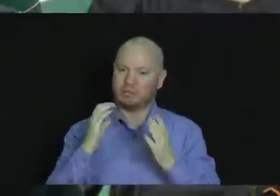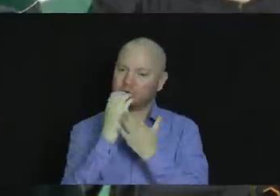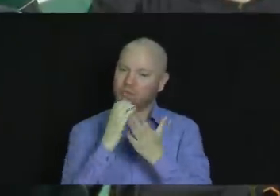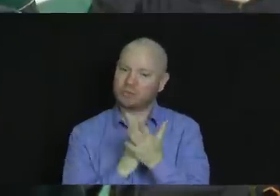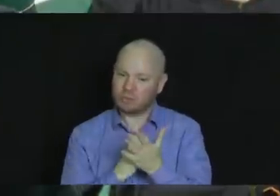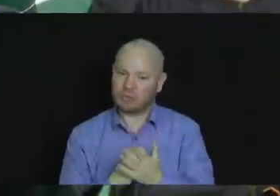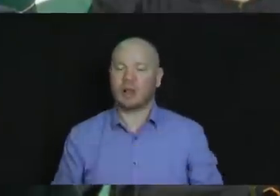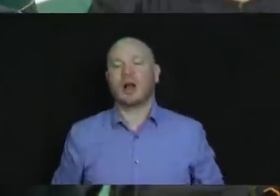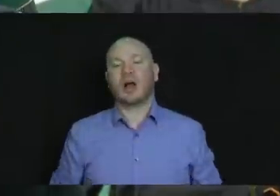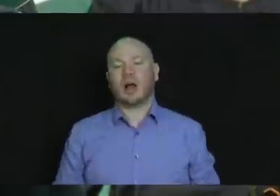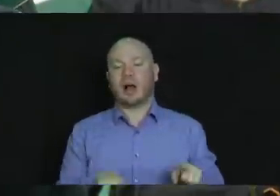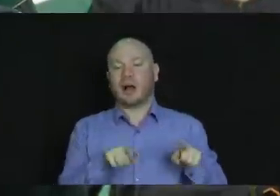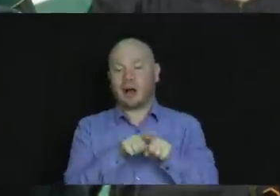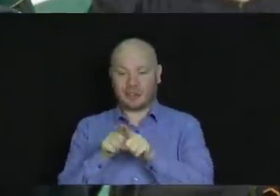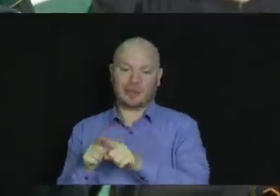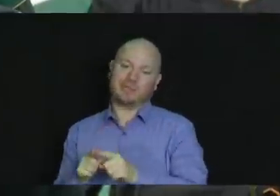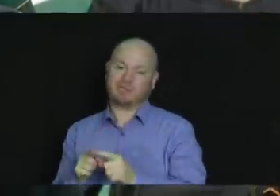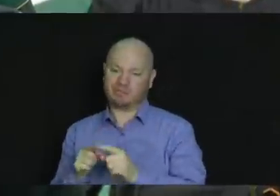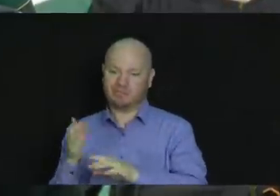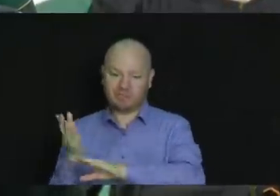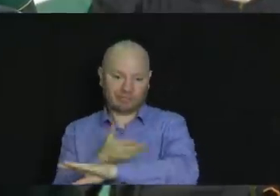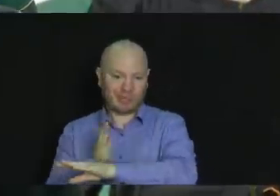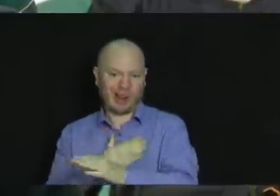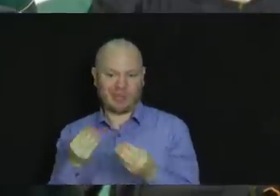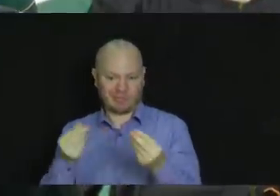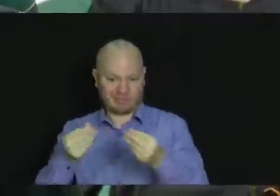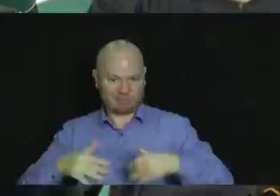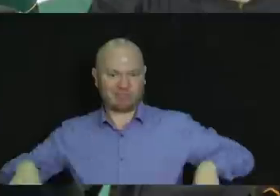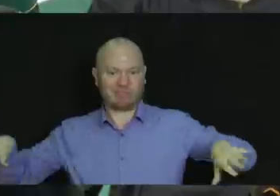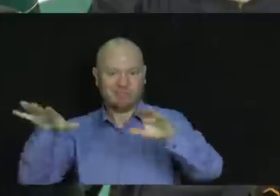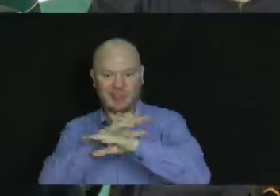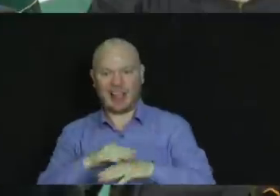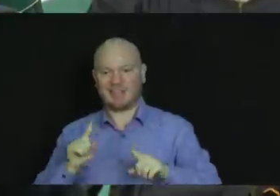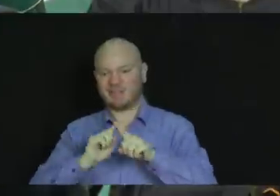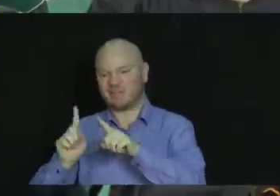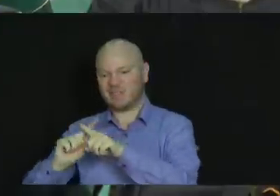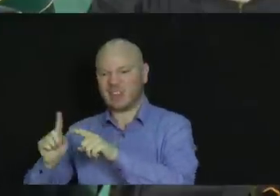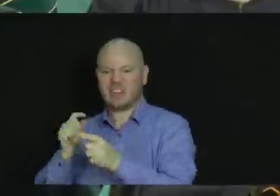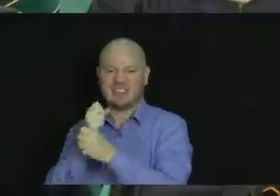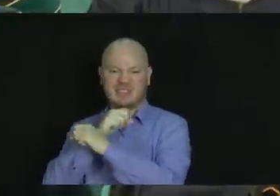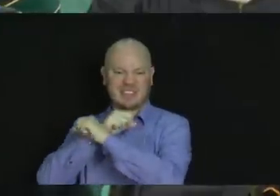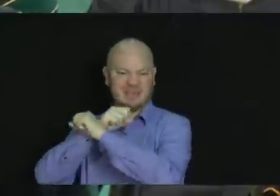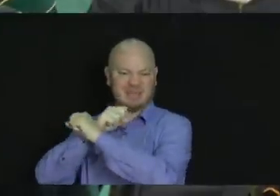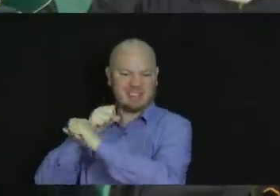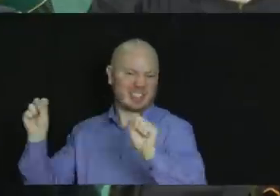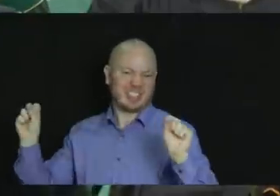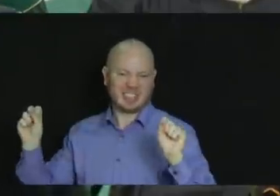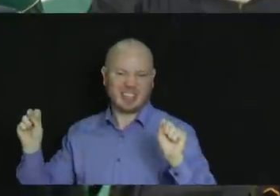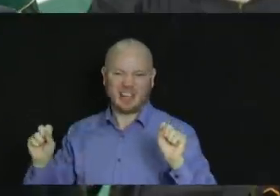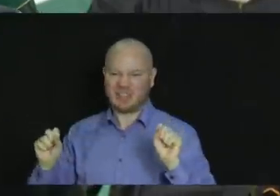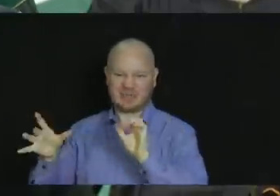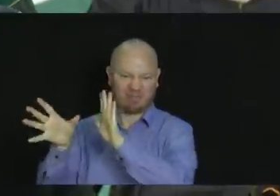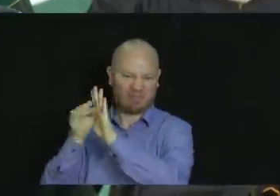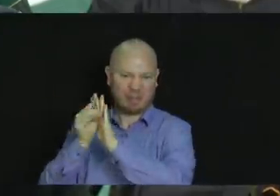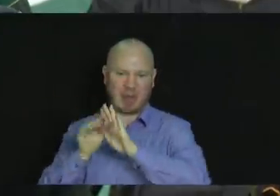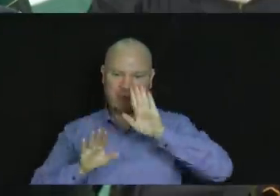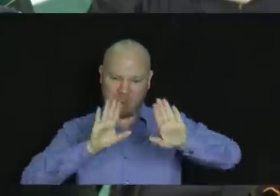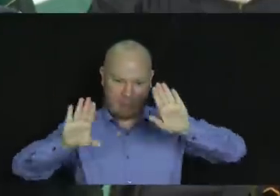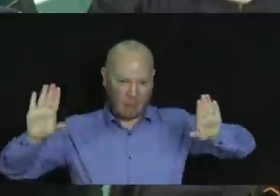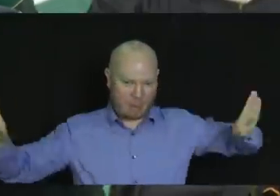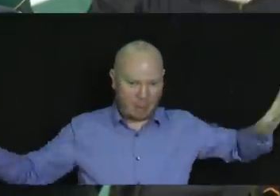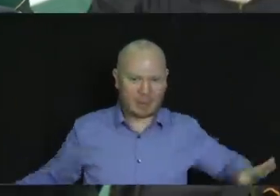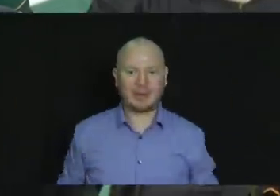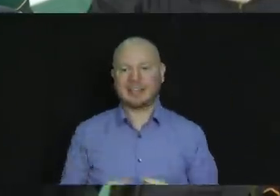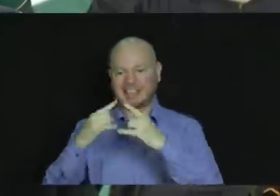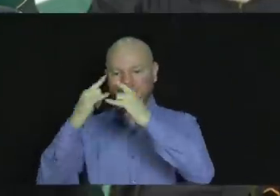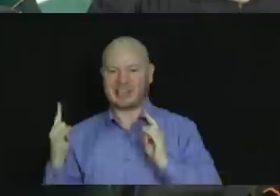applying more than 31,000 safety decals, 2,000 table tents, and over a half a mile of